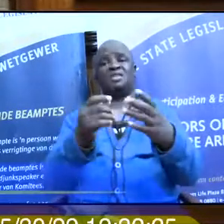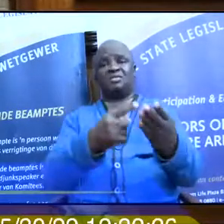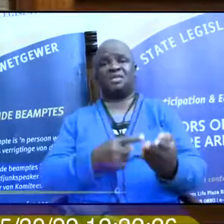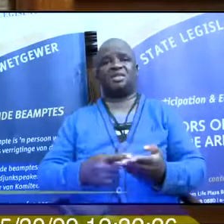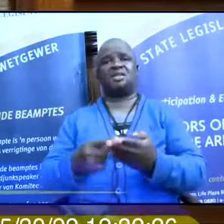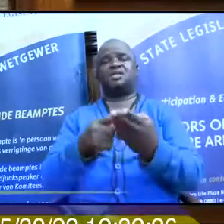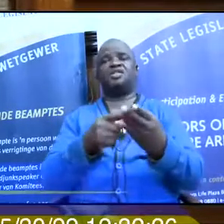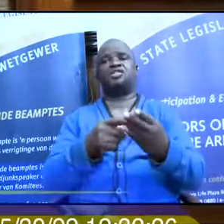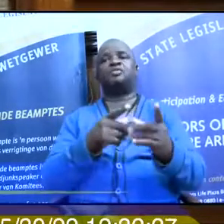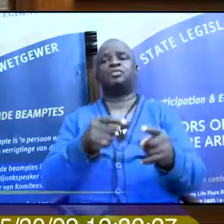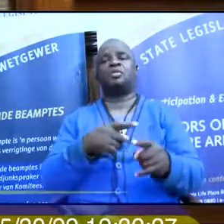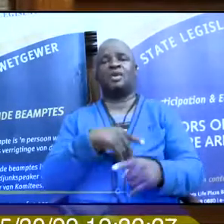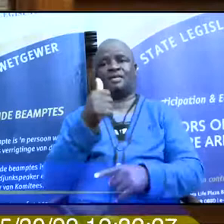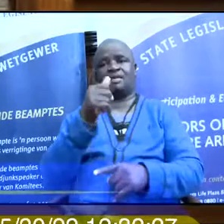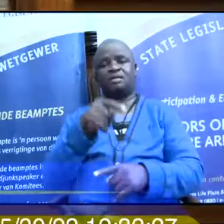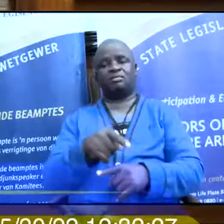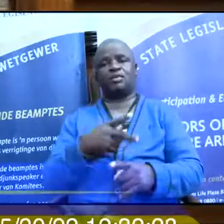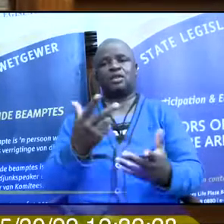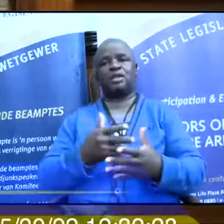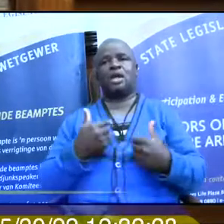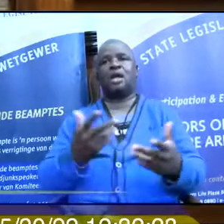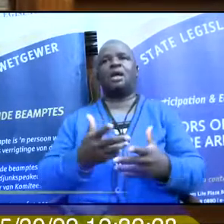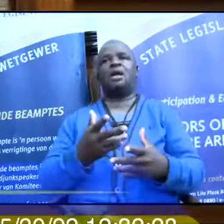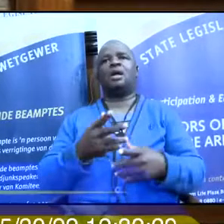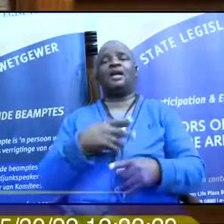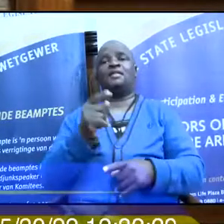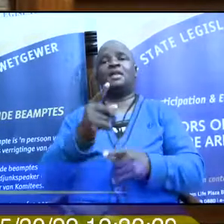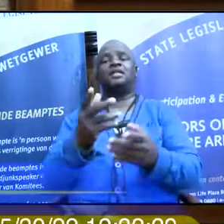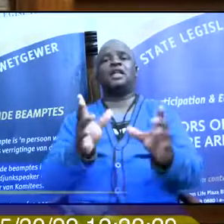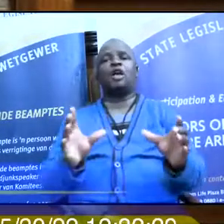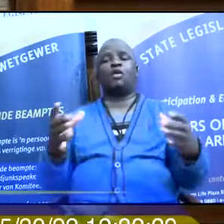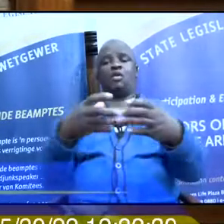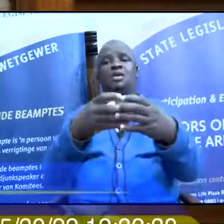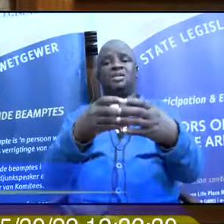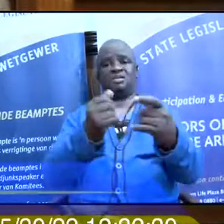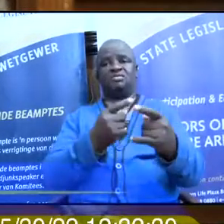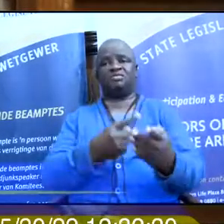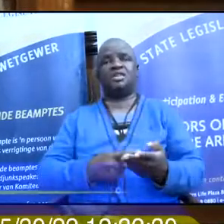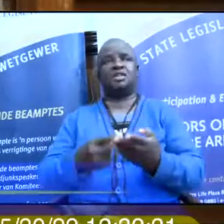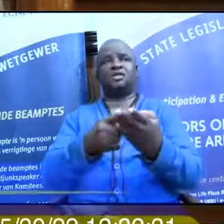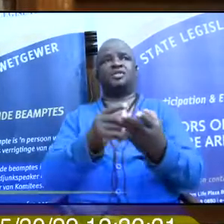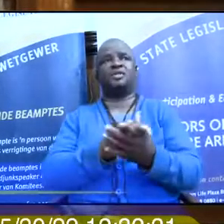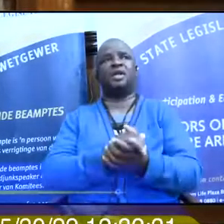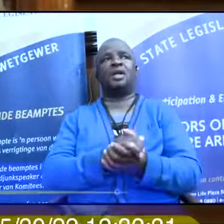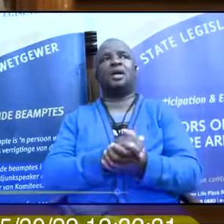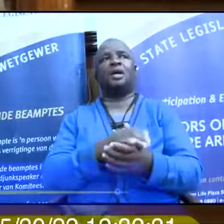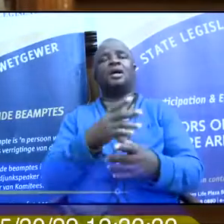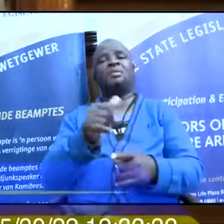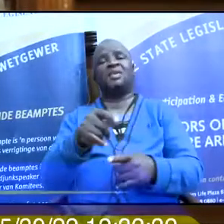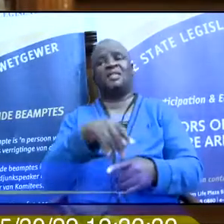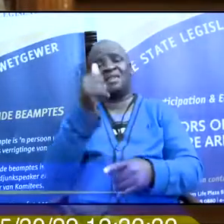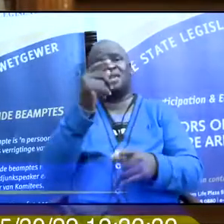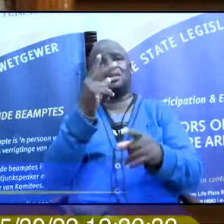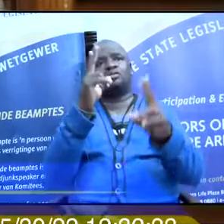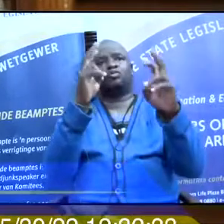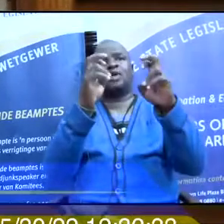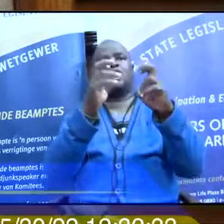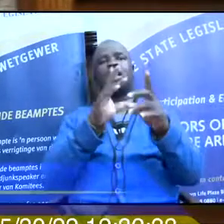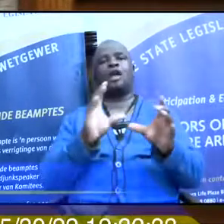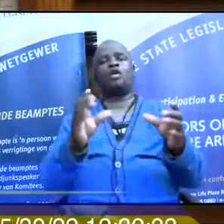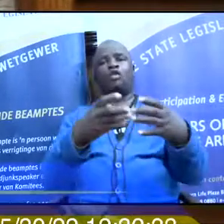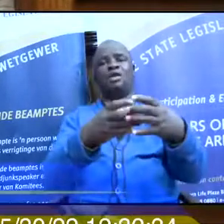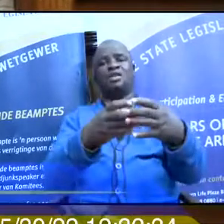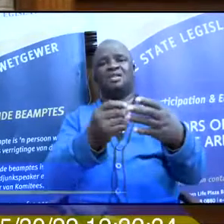we would fed would first wish to start with collective bargaining and in doing so first define collective bargaining in